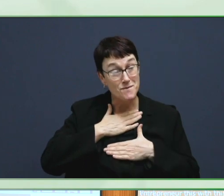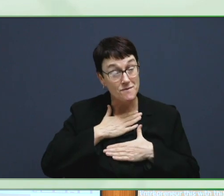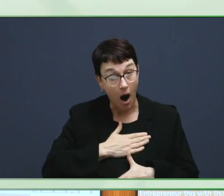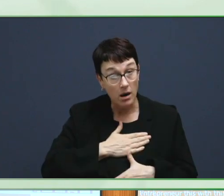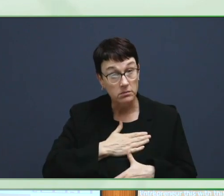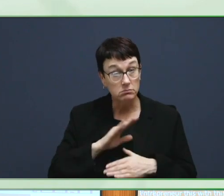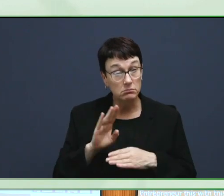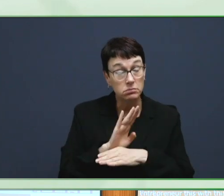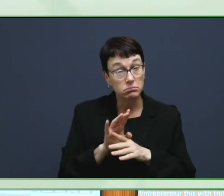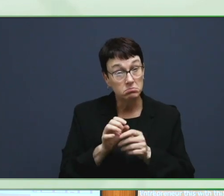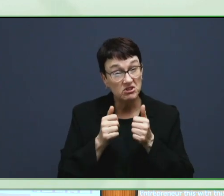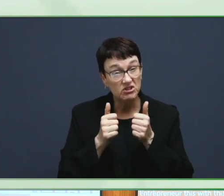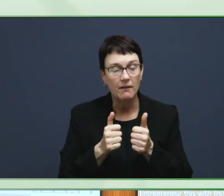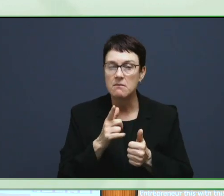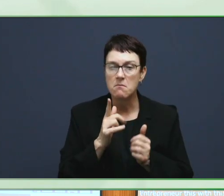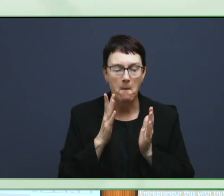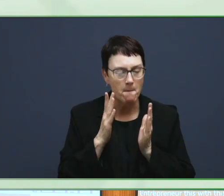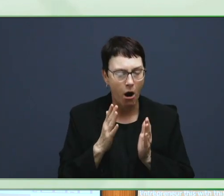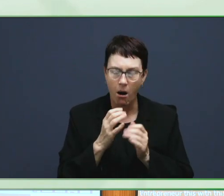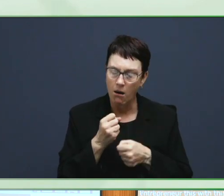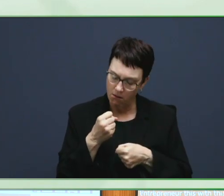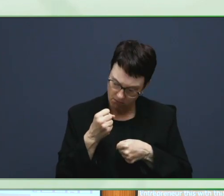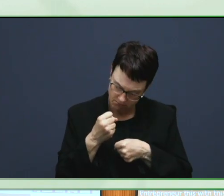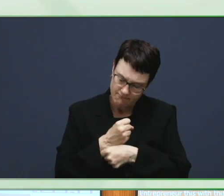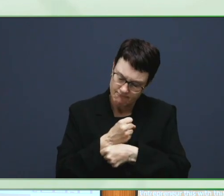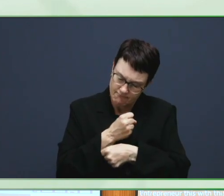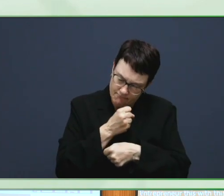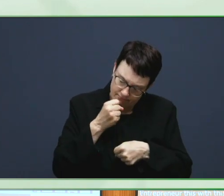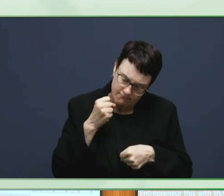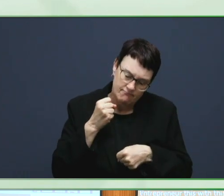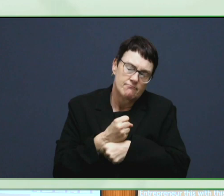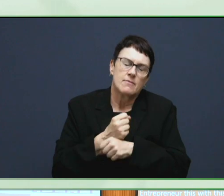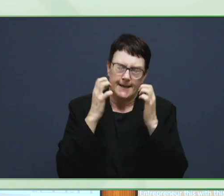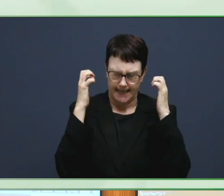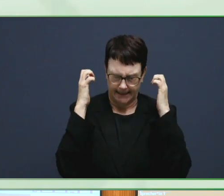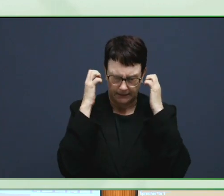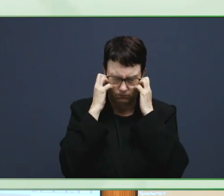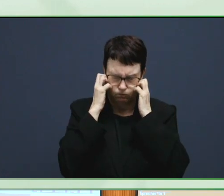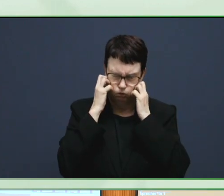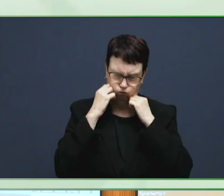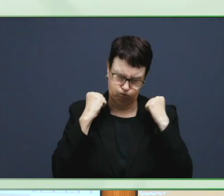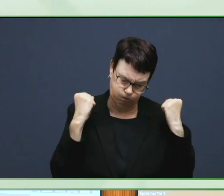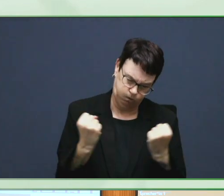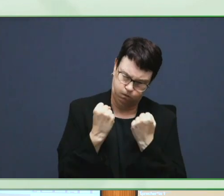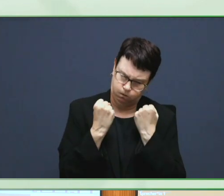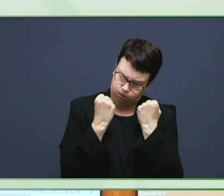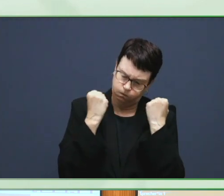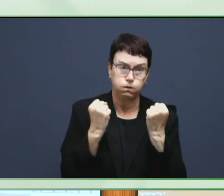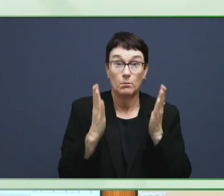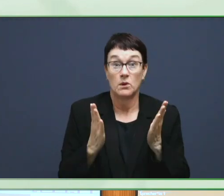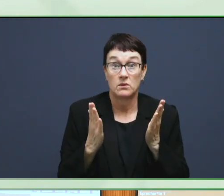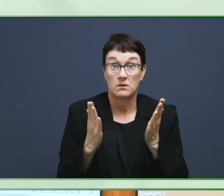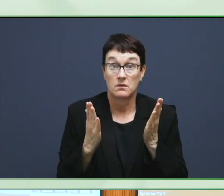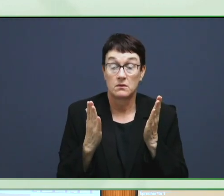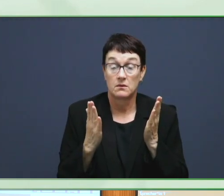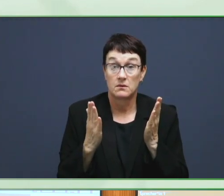hard work. You have to do a very, very hard work. And we did it. And we did. And we done. And